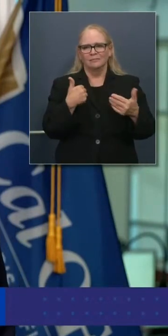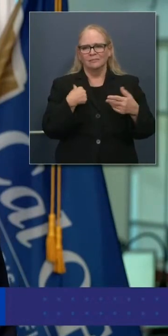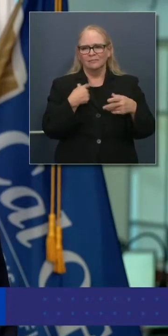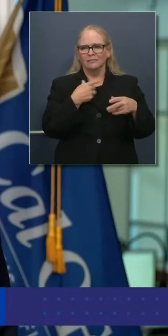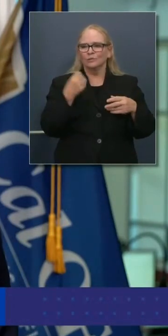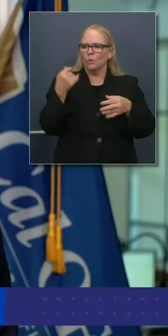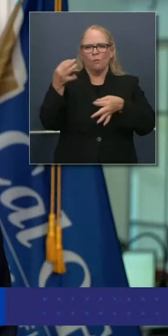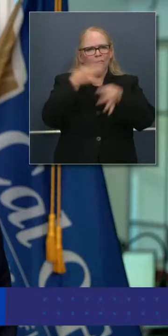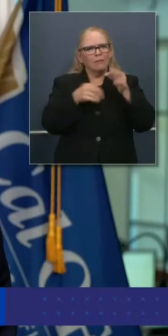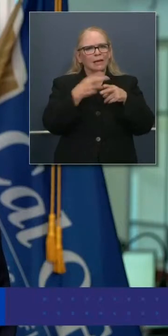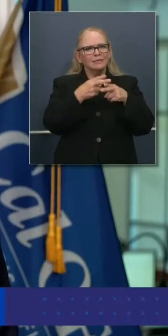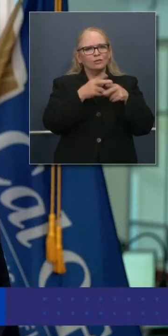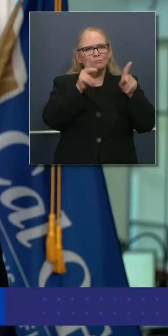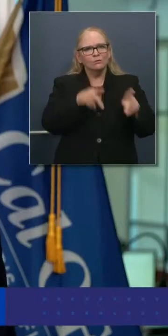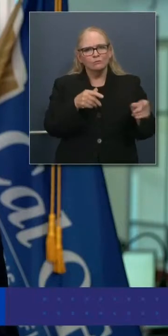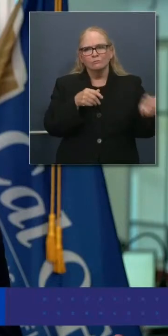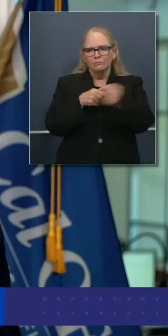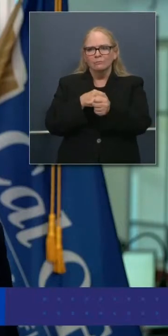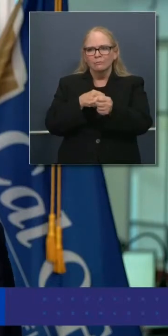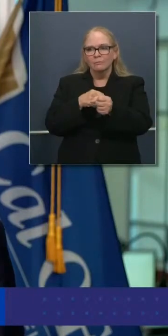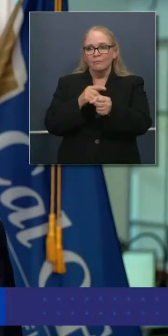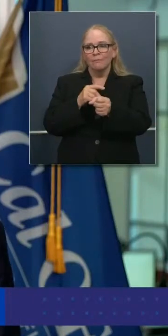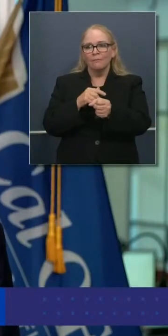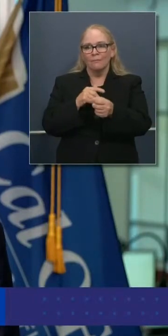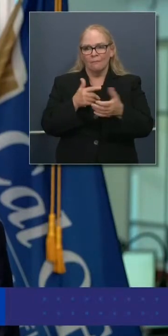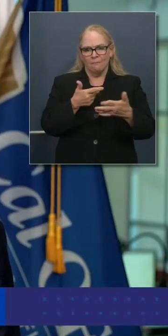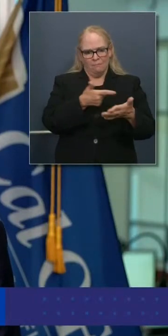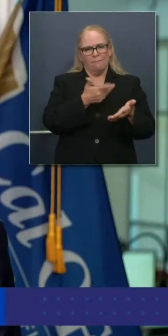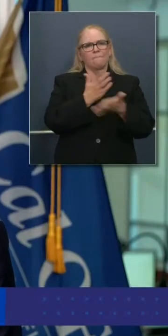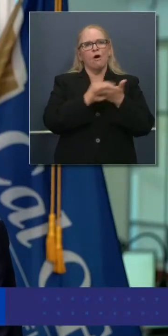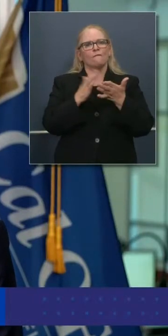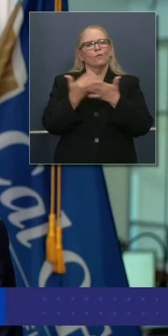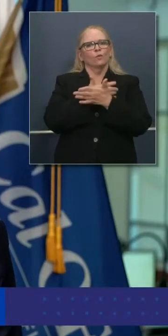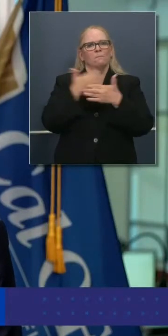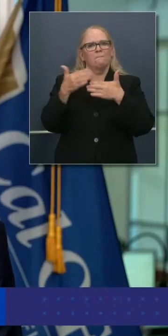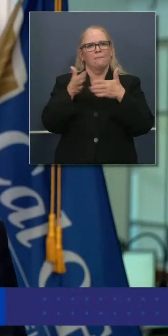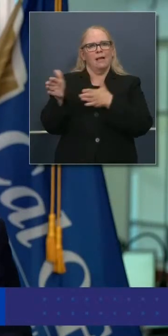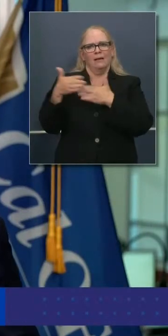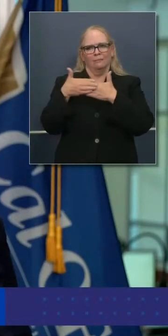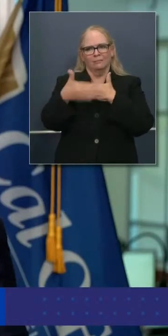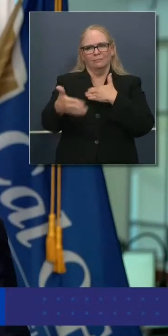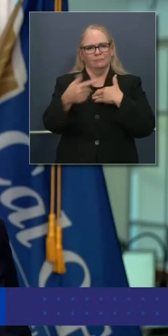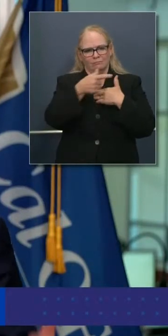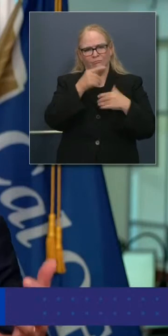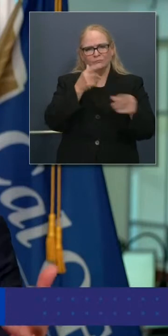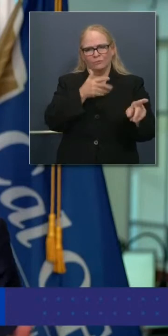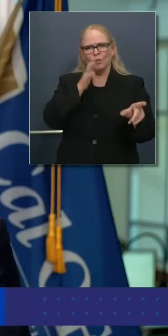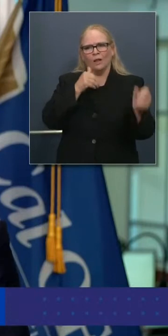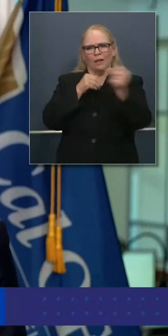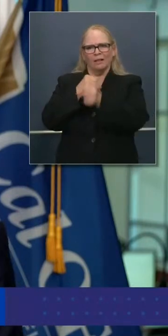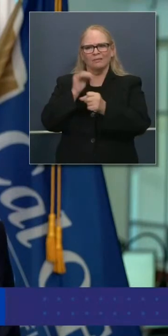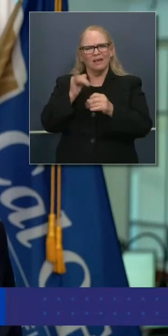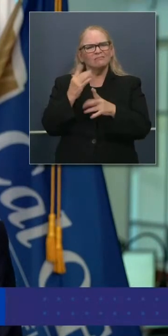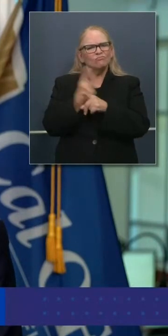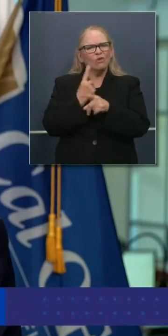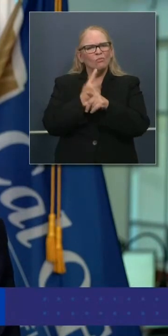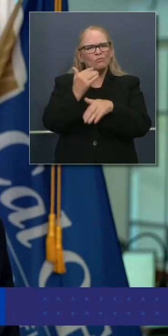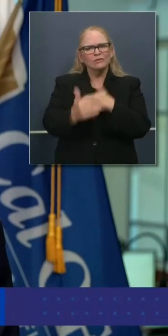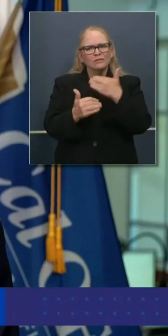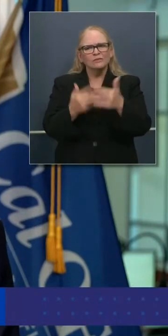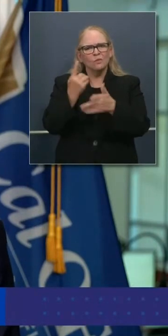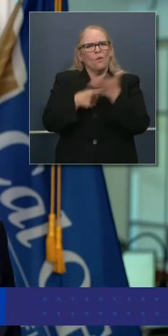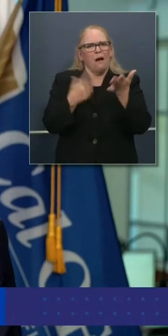relates to our long-term strategies. And so that's what I can say on this. That's what I think is appropriate to say on it, and I think that's very